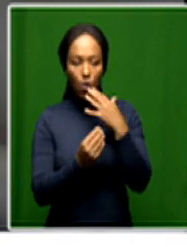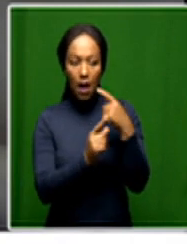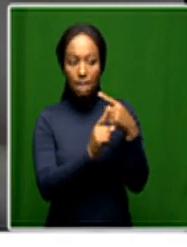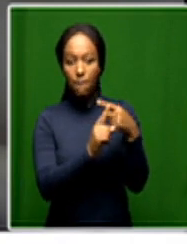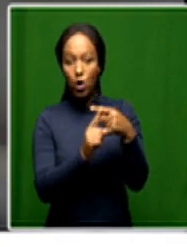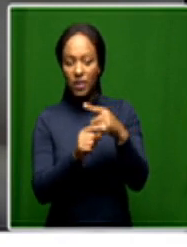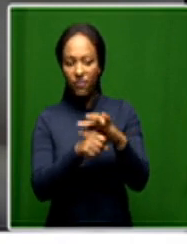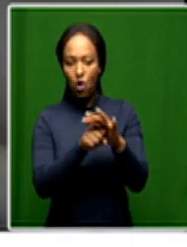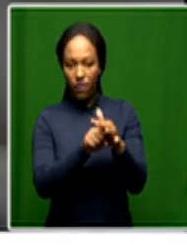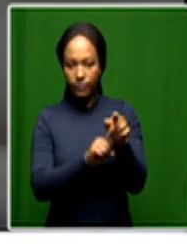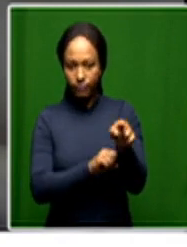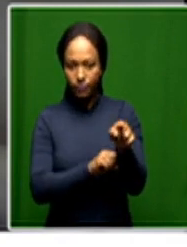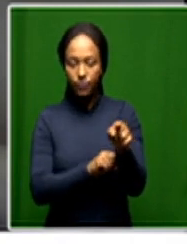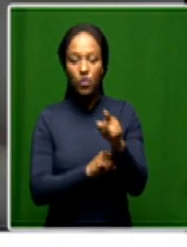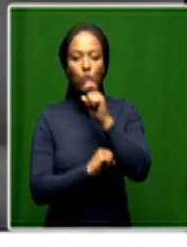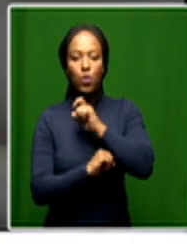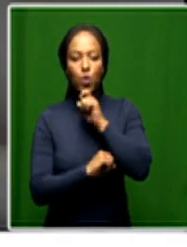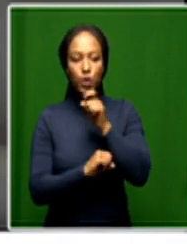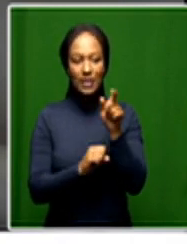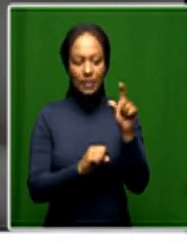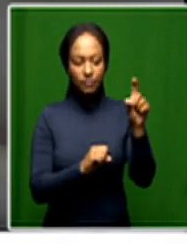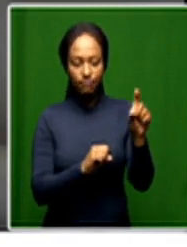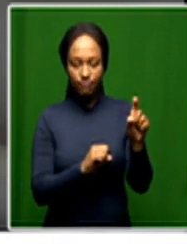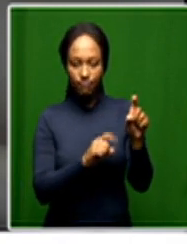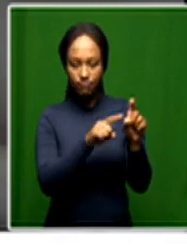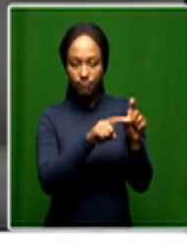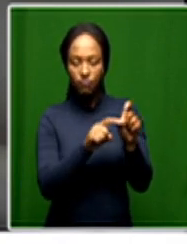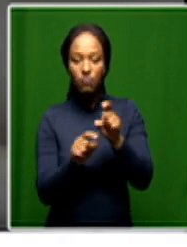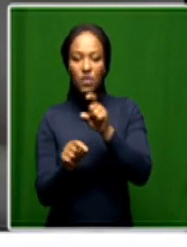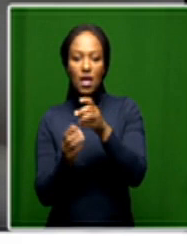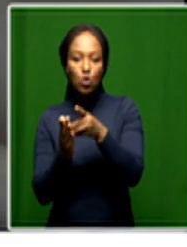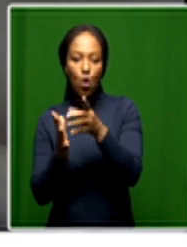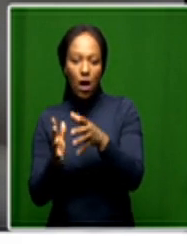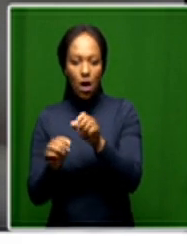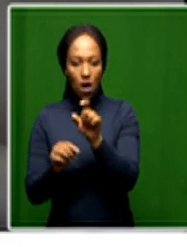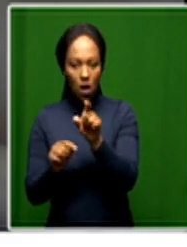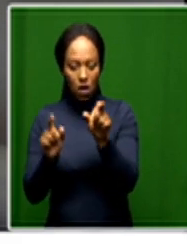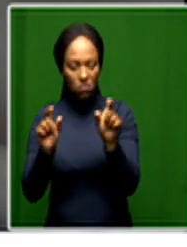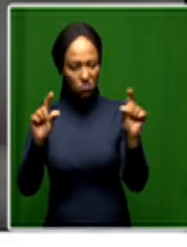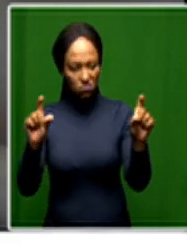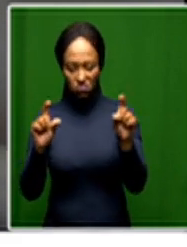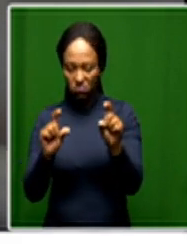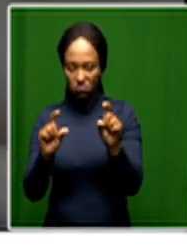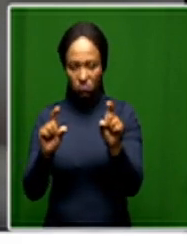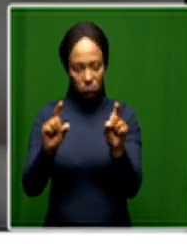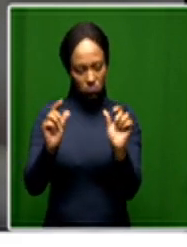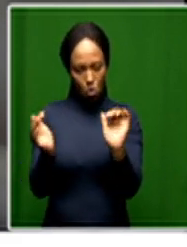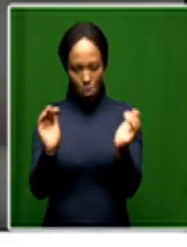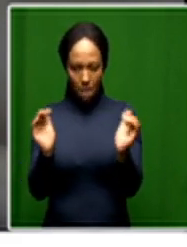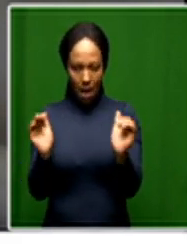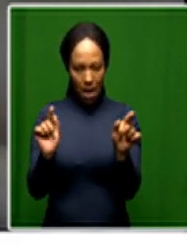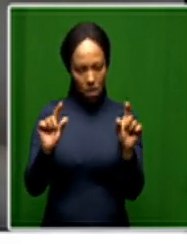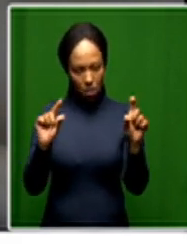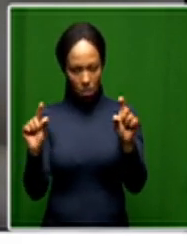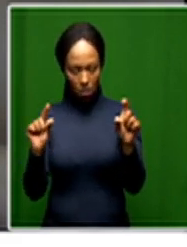positive, and we used the proportion of the donors that we have in each of those provinces, and we then compared that